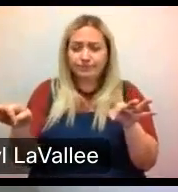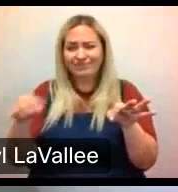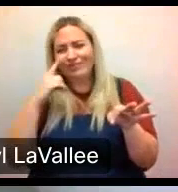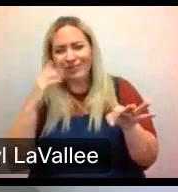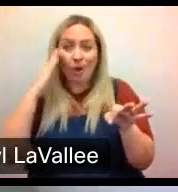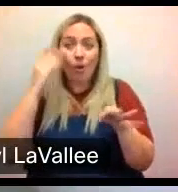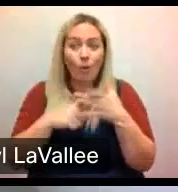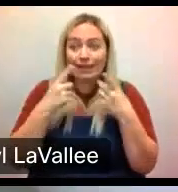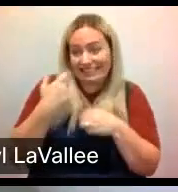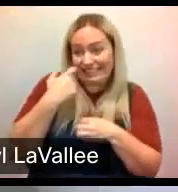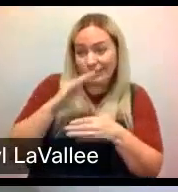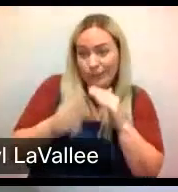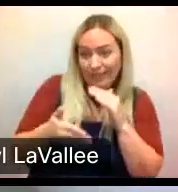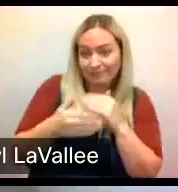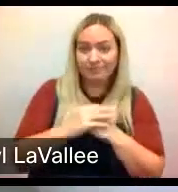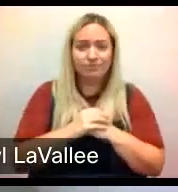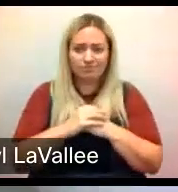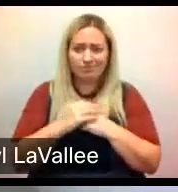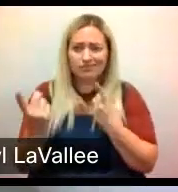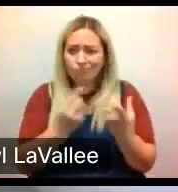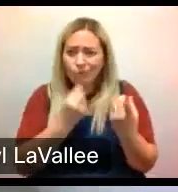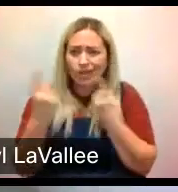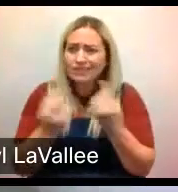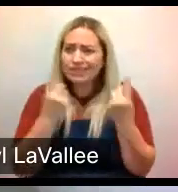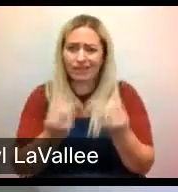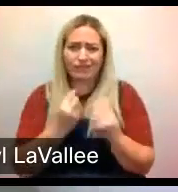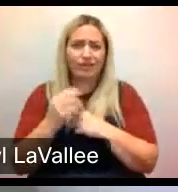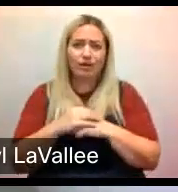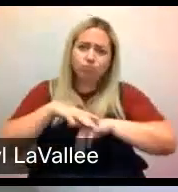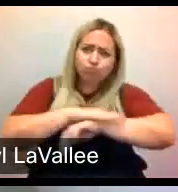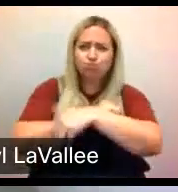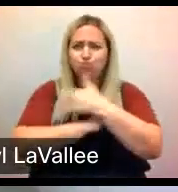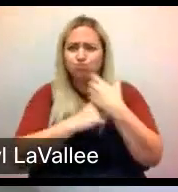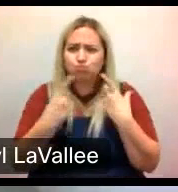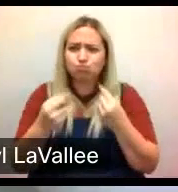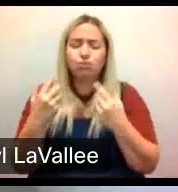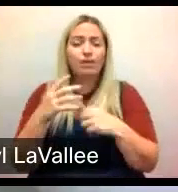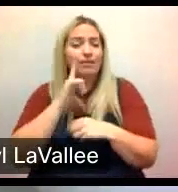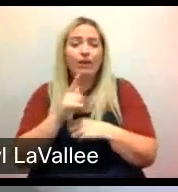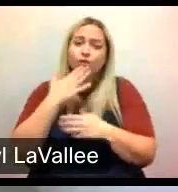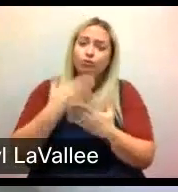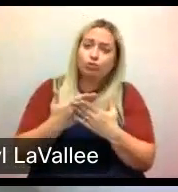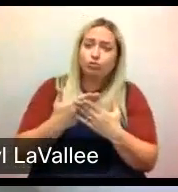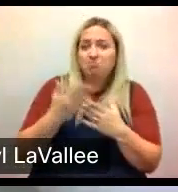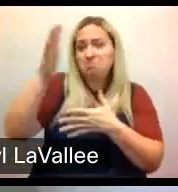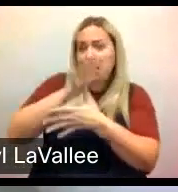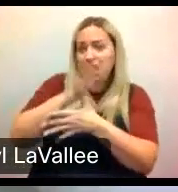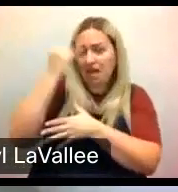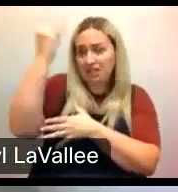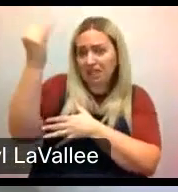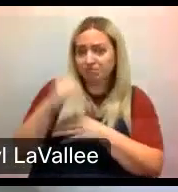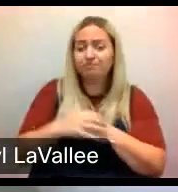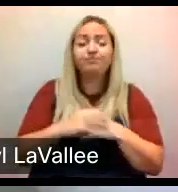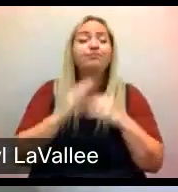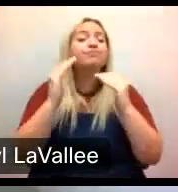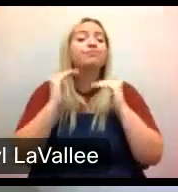what he did this weekend. It was productive. That's the overall main idea. We could think about it that way. Then he provides